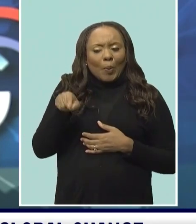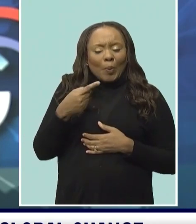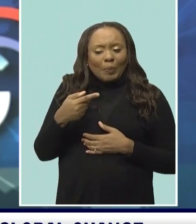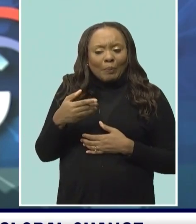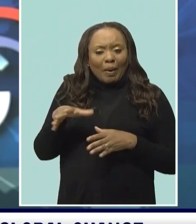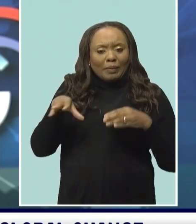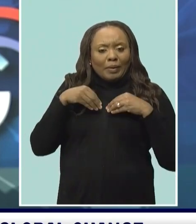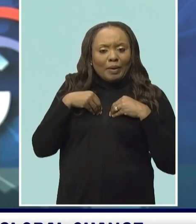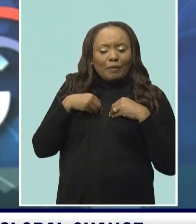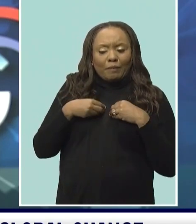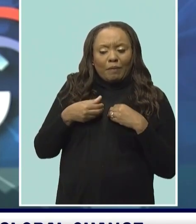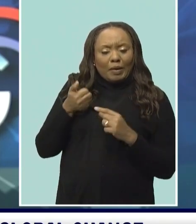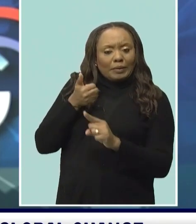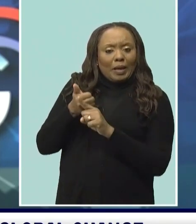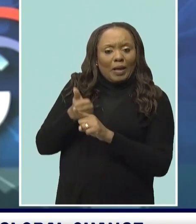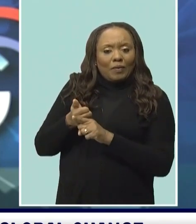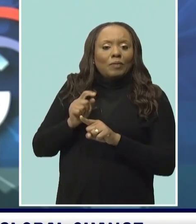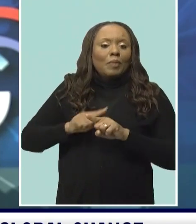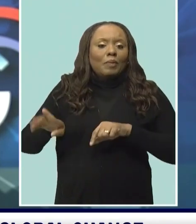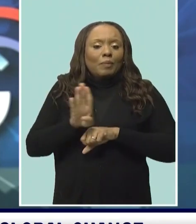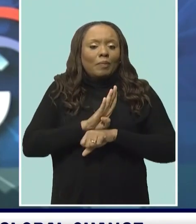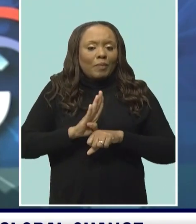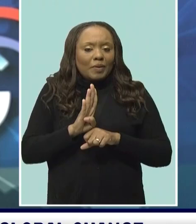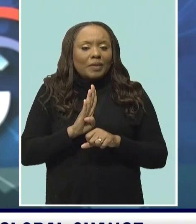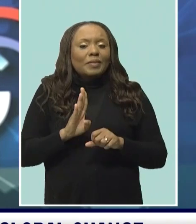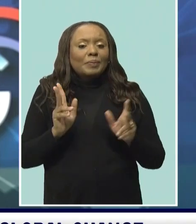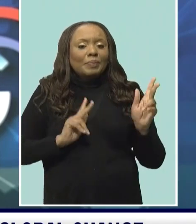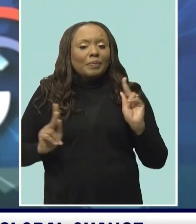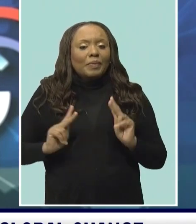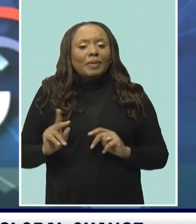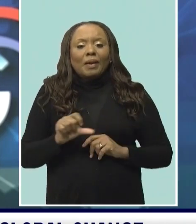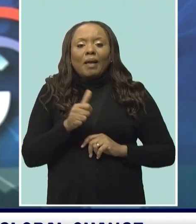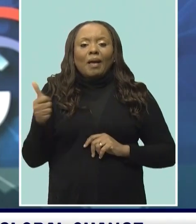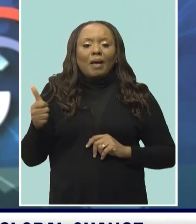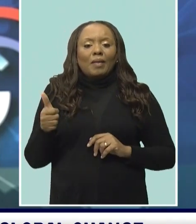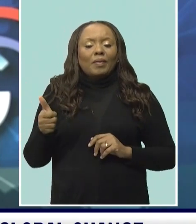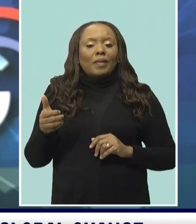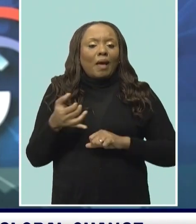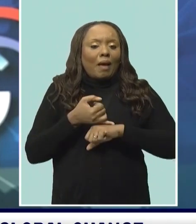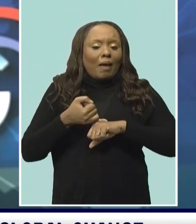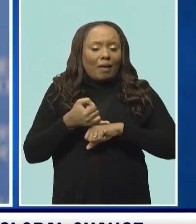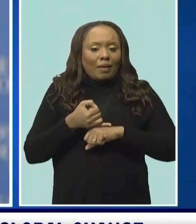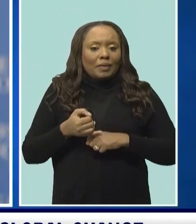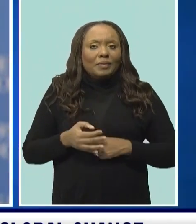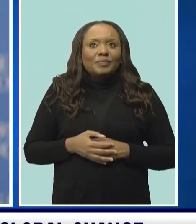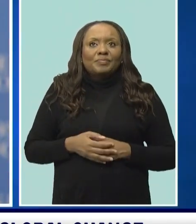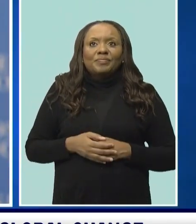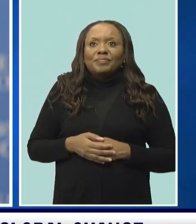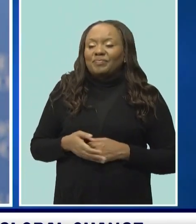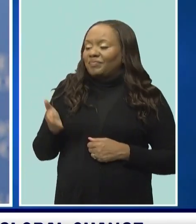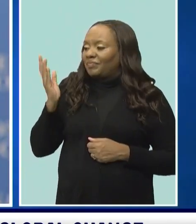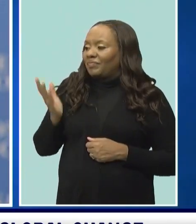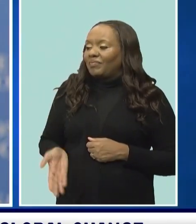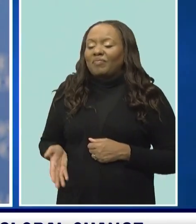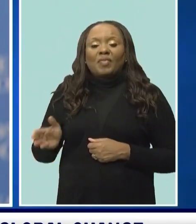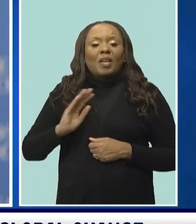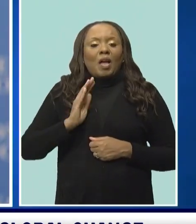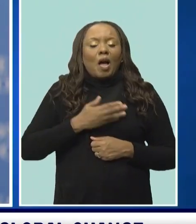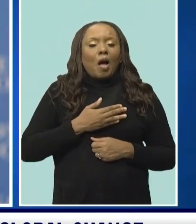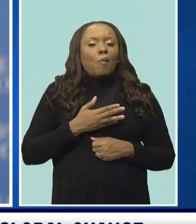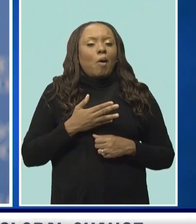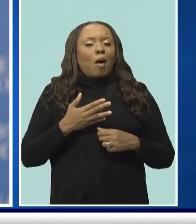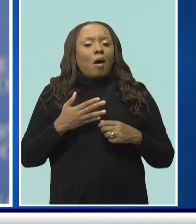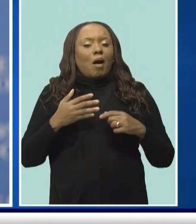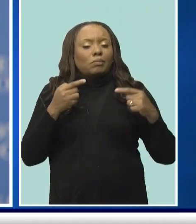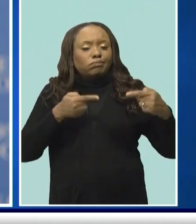behalf, but for the people of Barbados and other small island developing states. Our battle is real, and